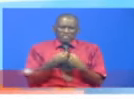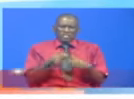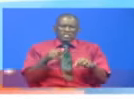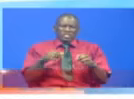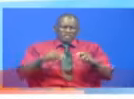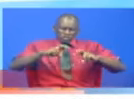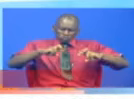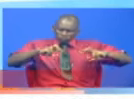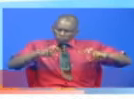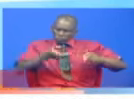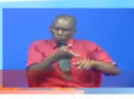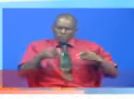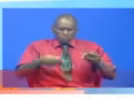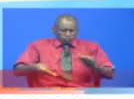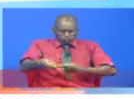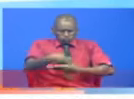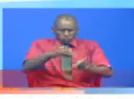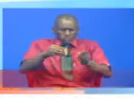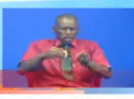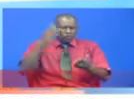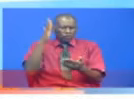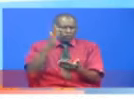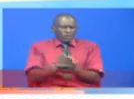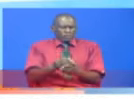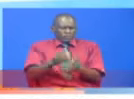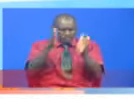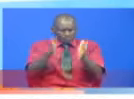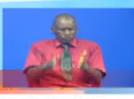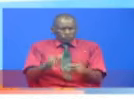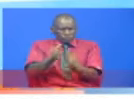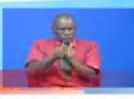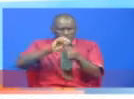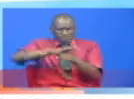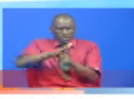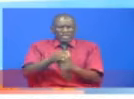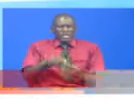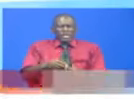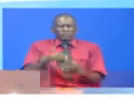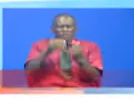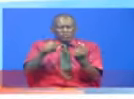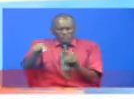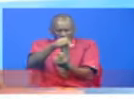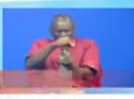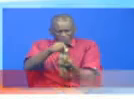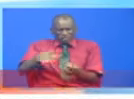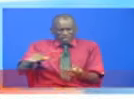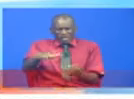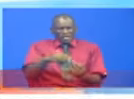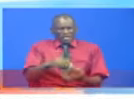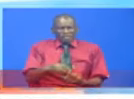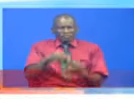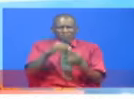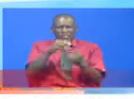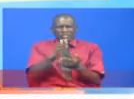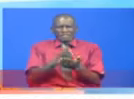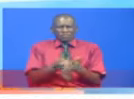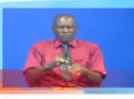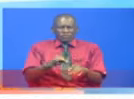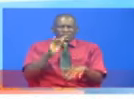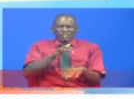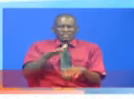contact tracing, particularly in specific localities, especially in some of the hotspots,